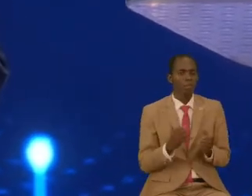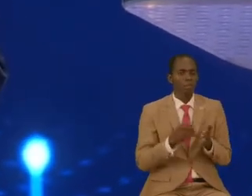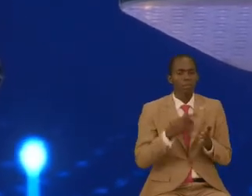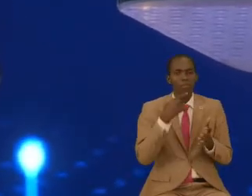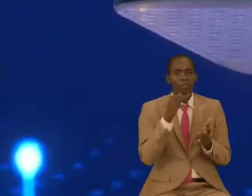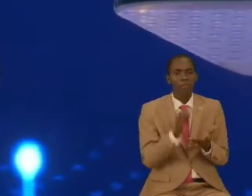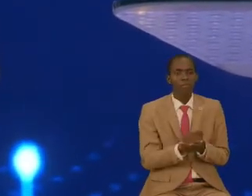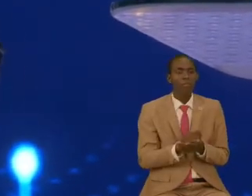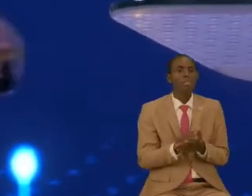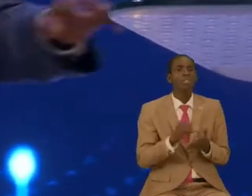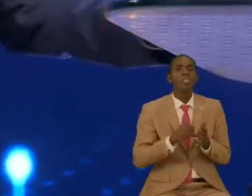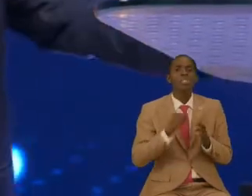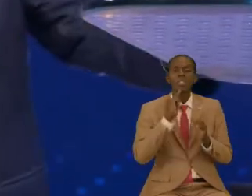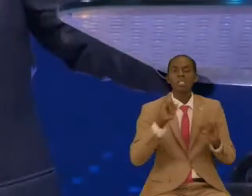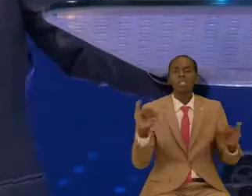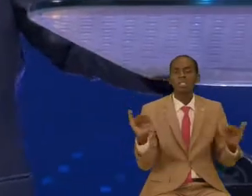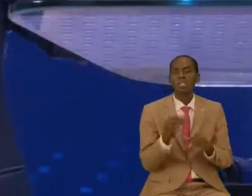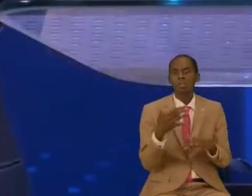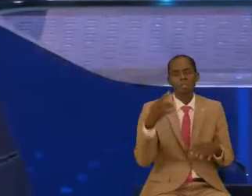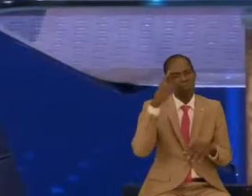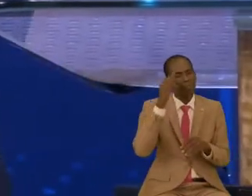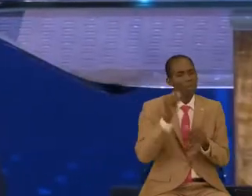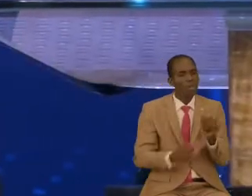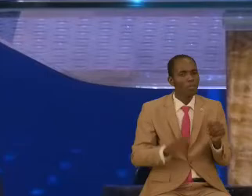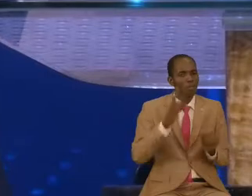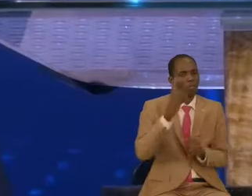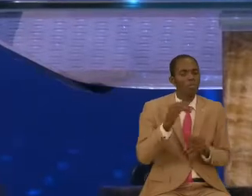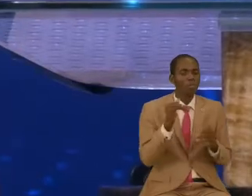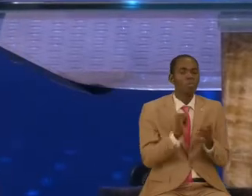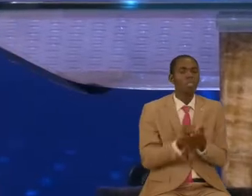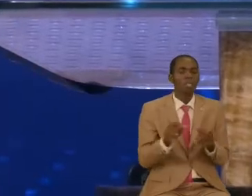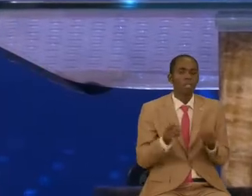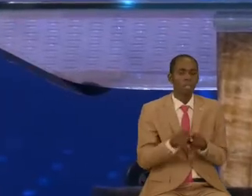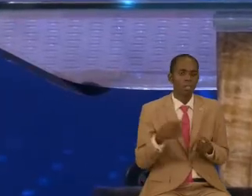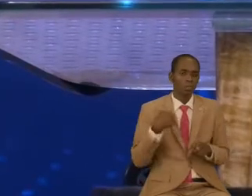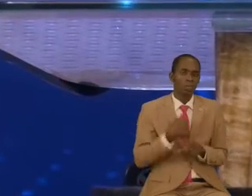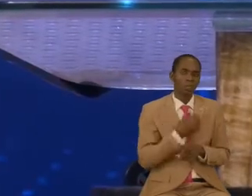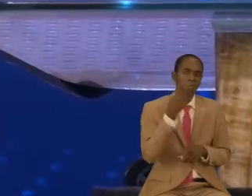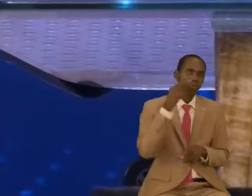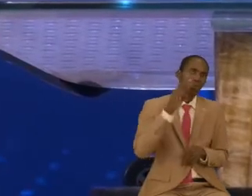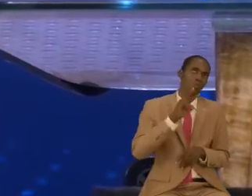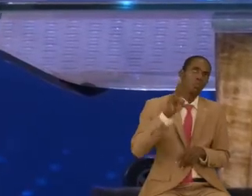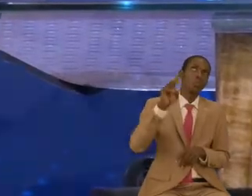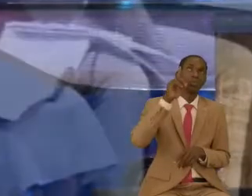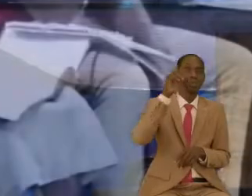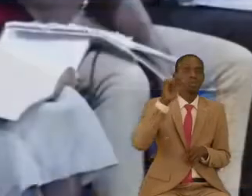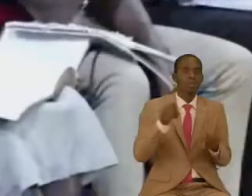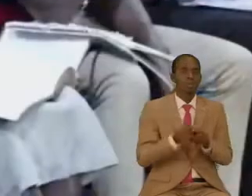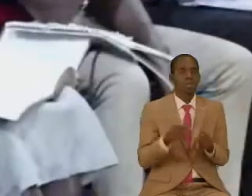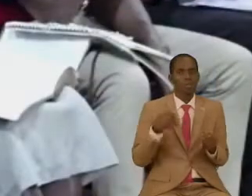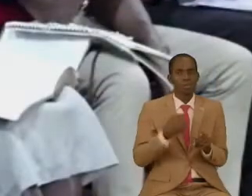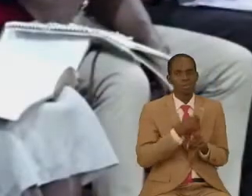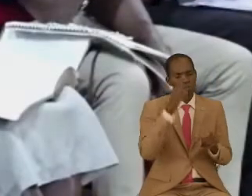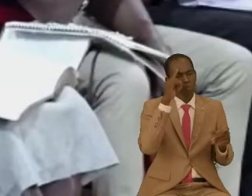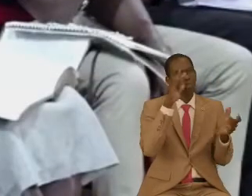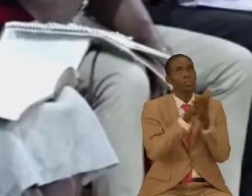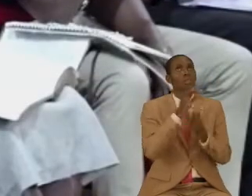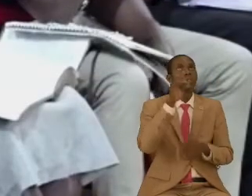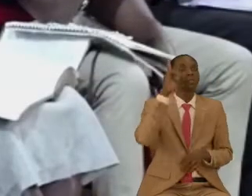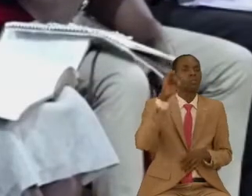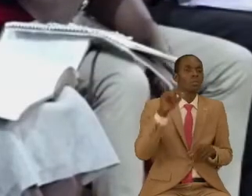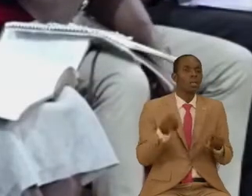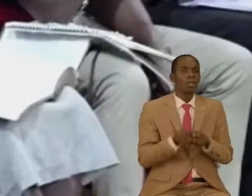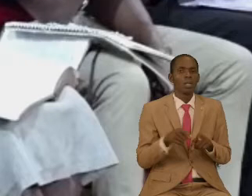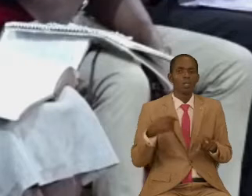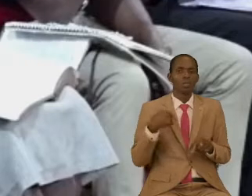same thing for everyone that has well behold him, as we believe him, as we